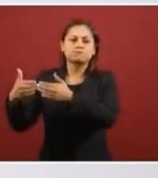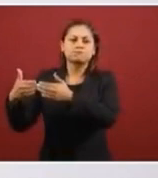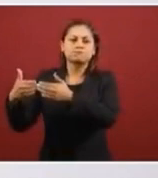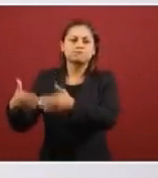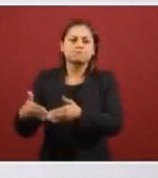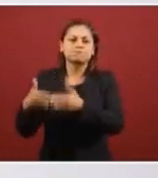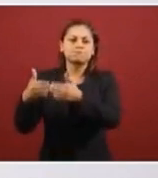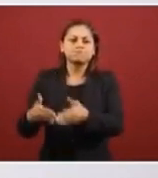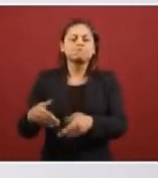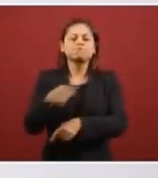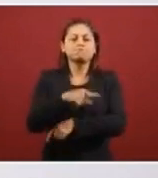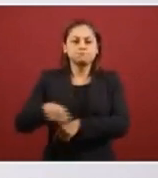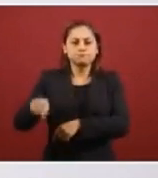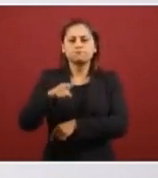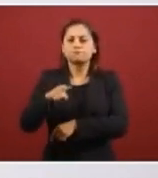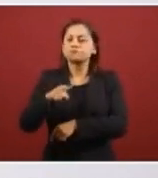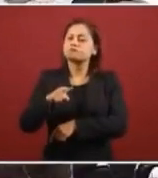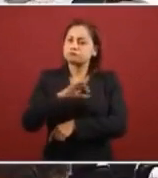Canal